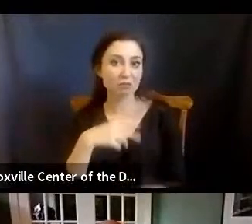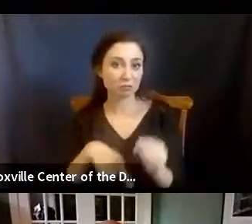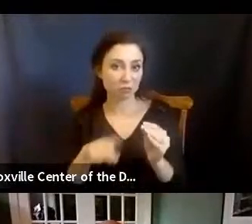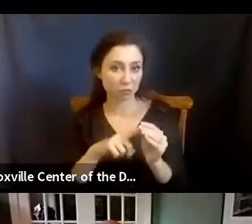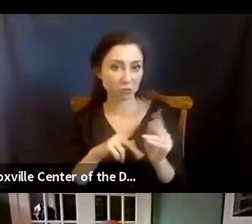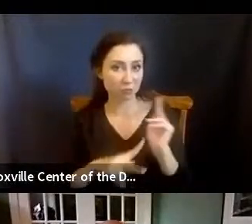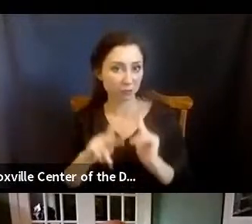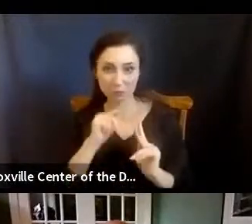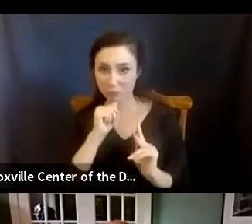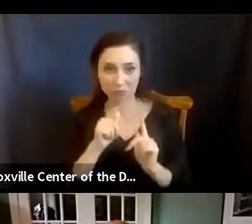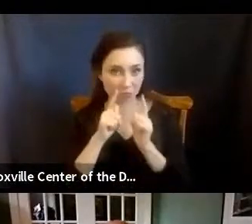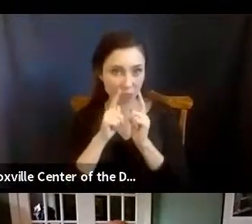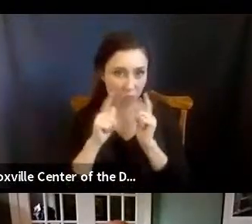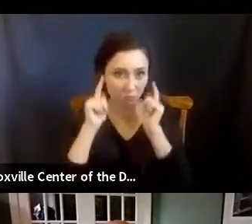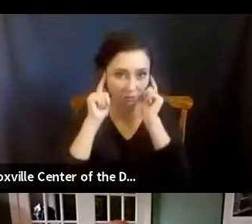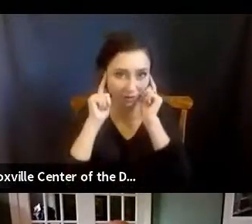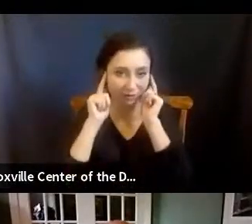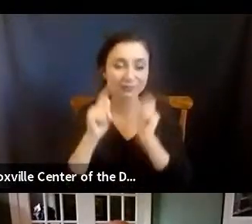wearing masks.